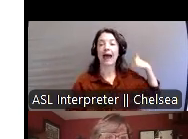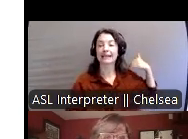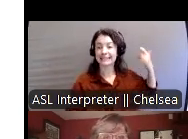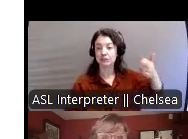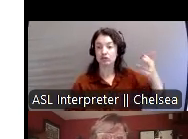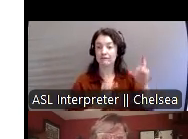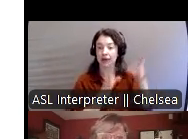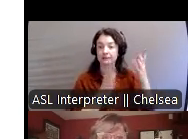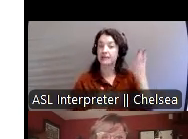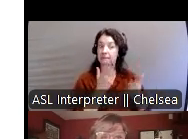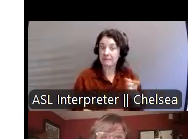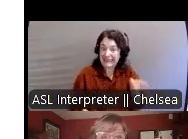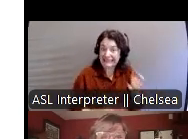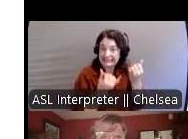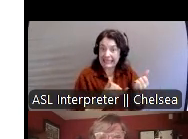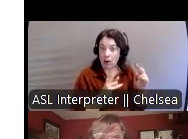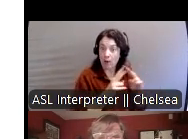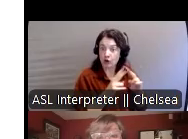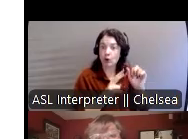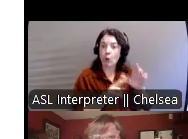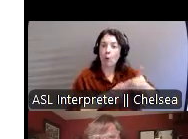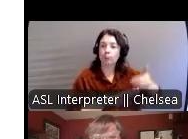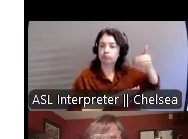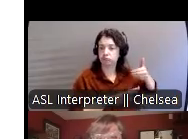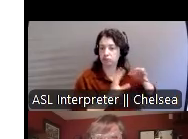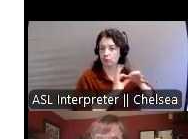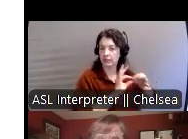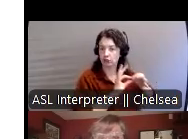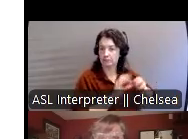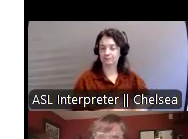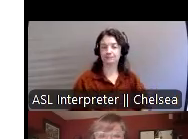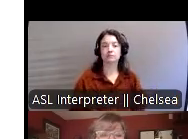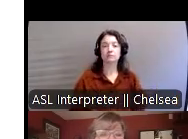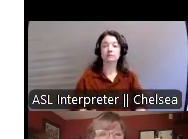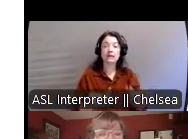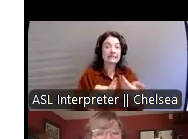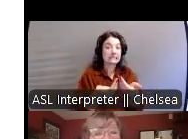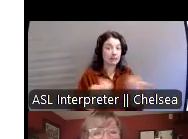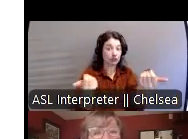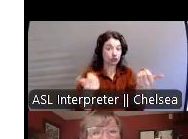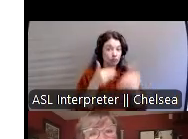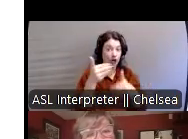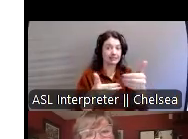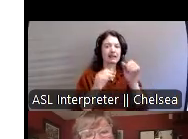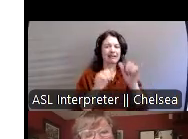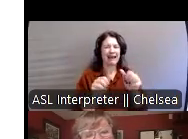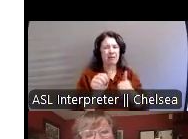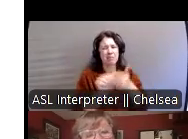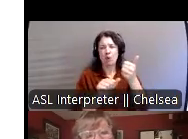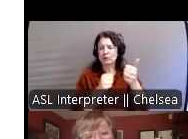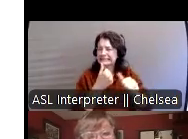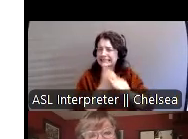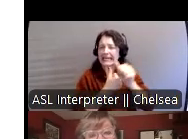and/or previous partners. We also saw that separation or the process of separating was one of the most dangerous times for